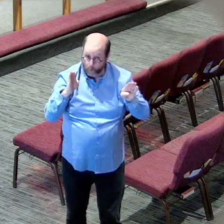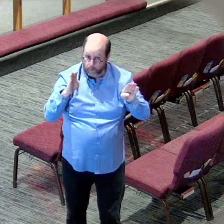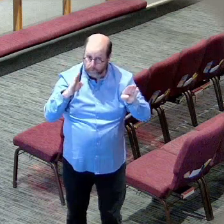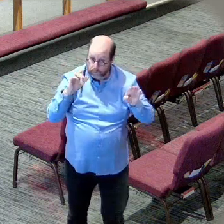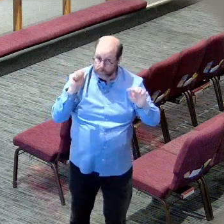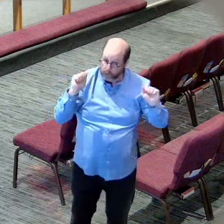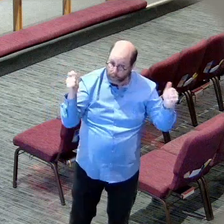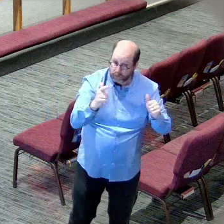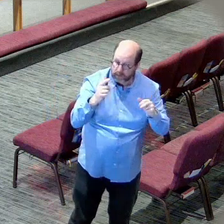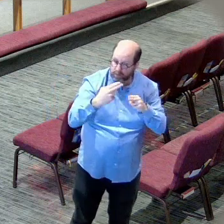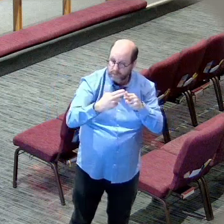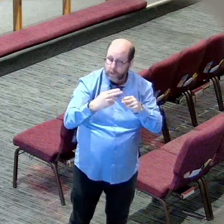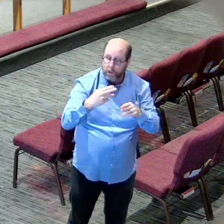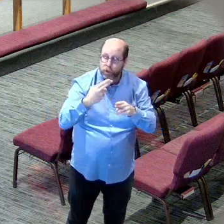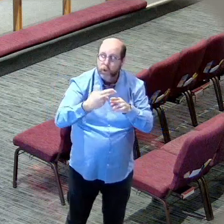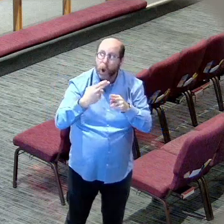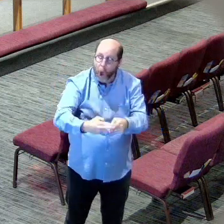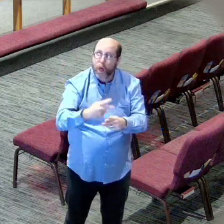All Saints.